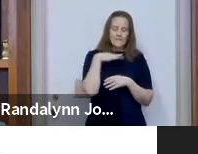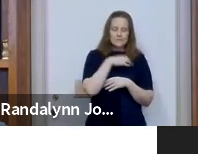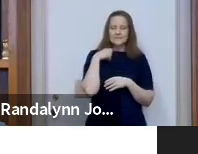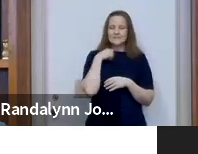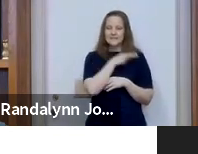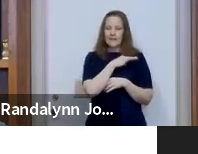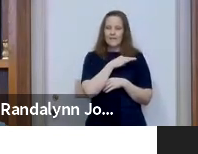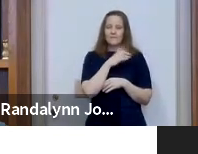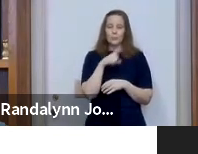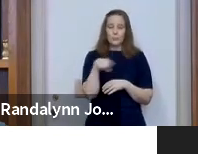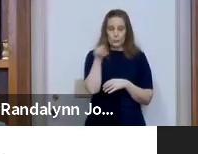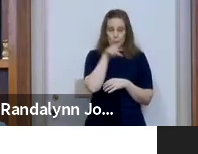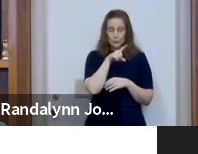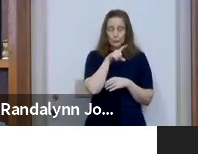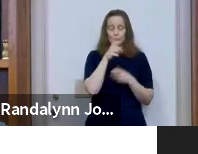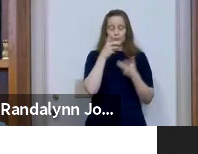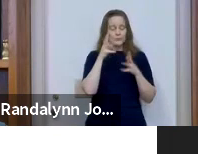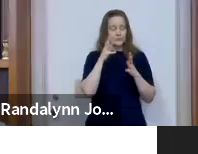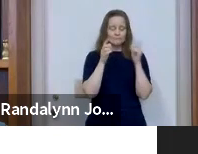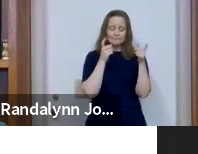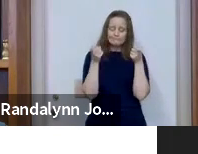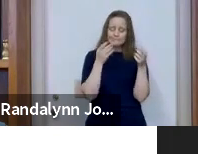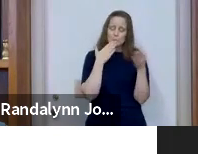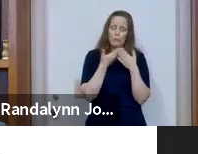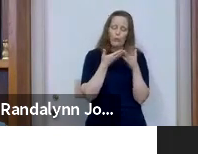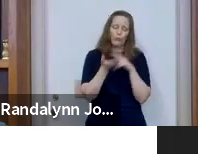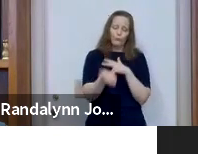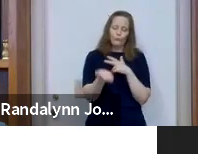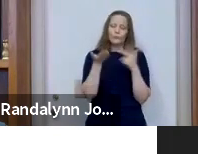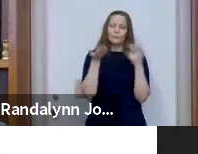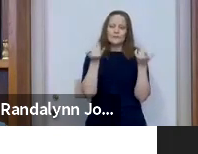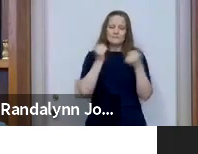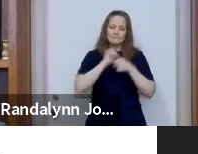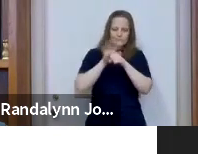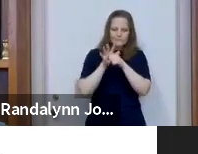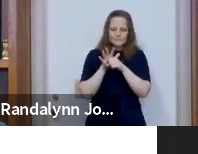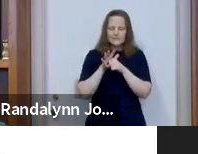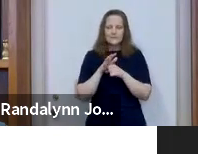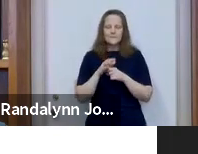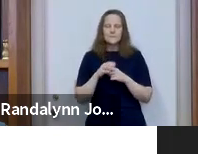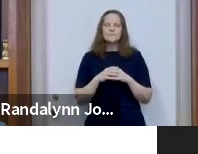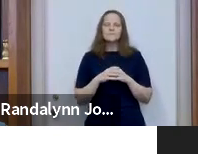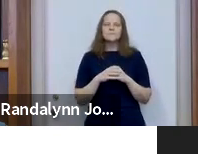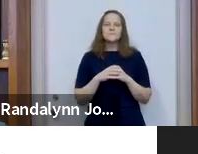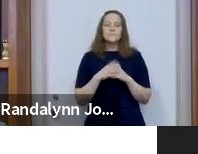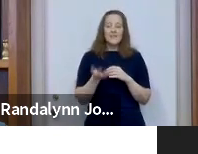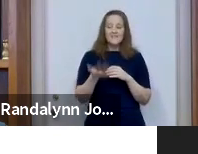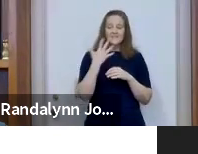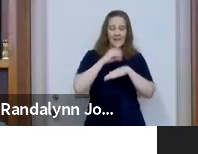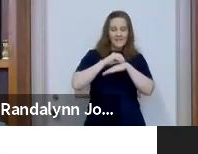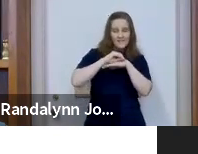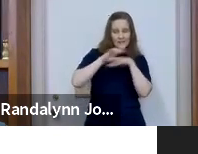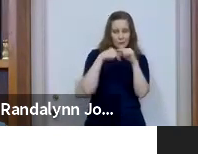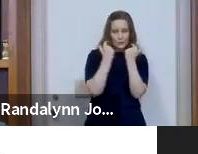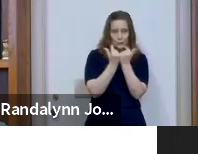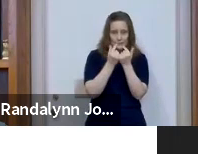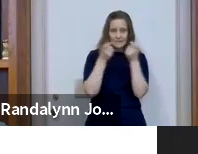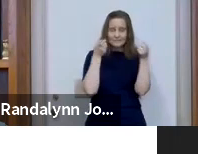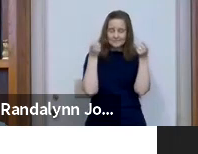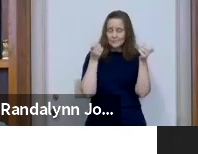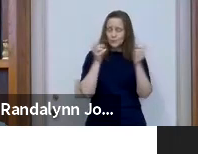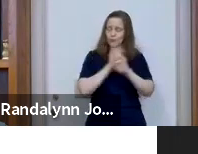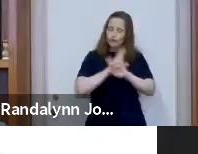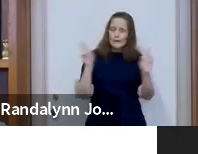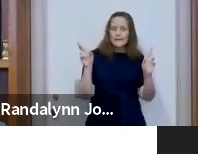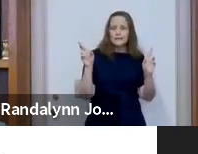you've managed so well through this pandemic. I want you to know that the five advisory groups that we've charged with getting us ready have done an amazing job, and